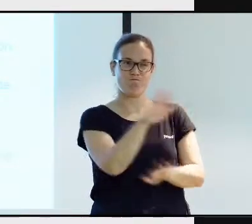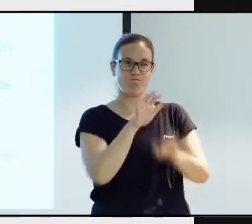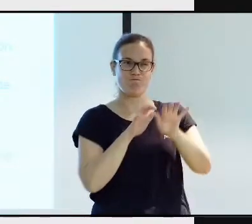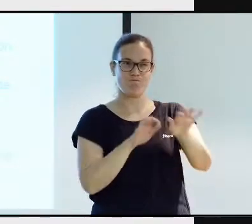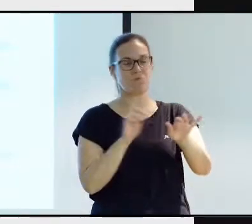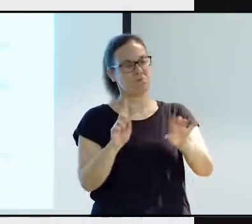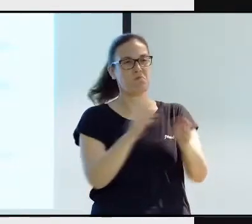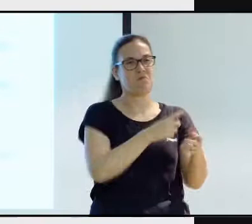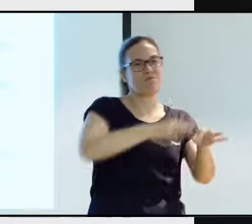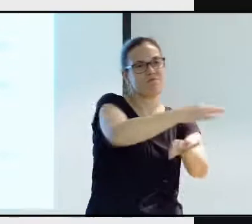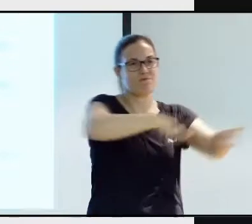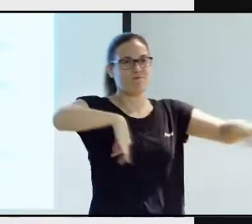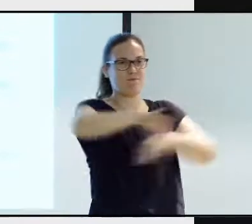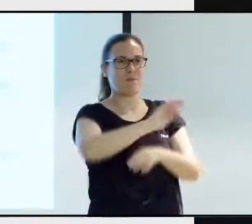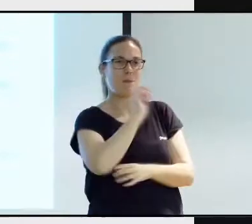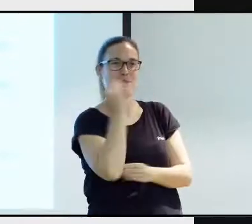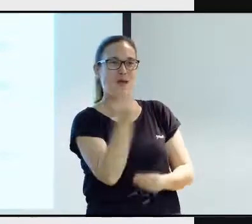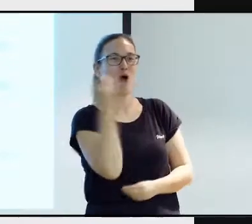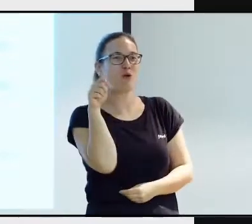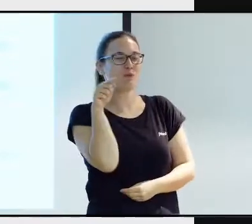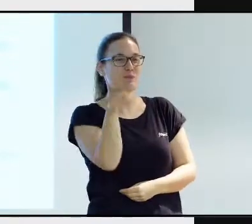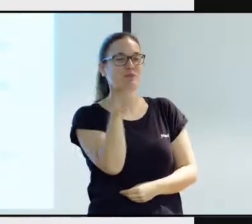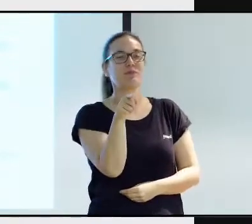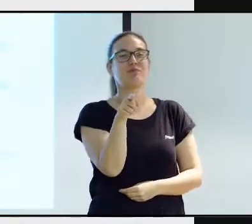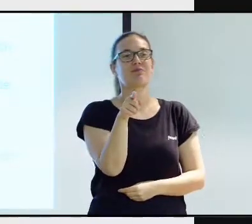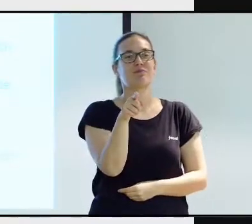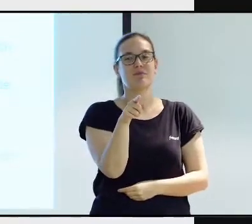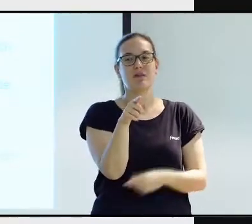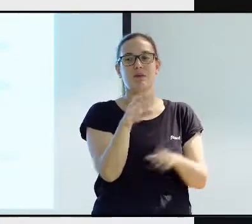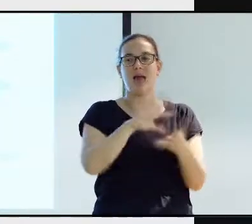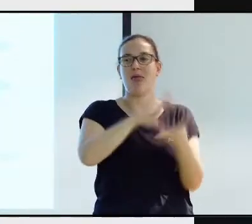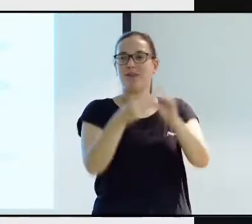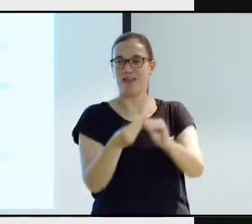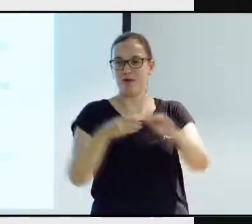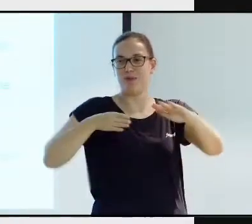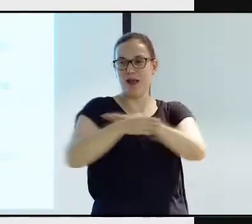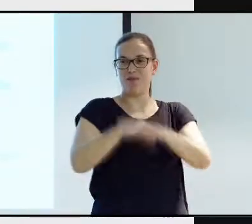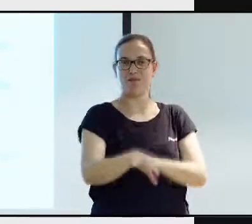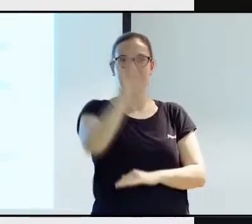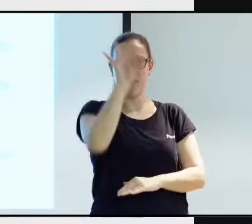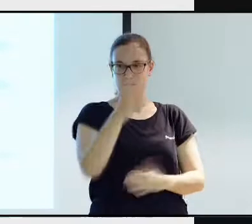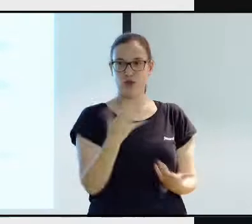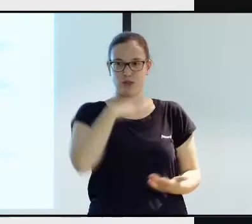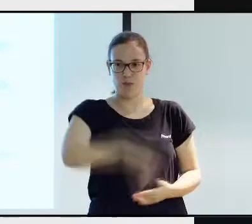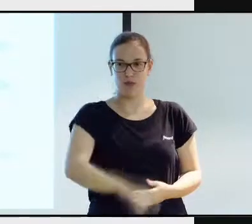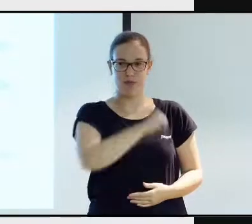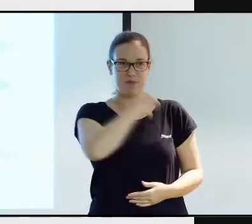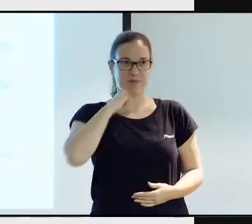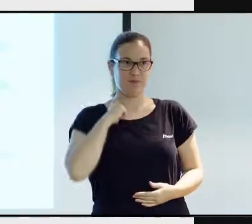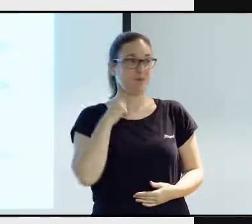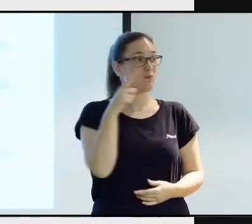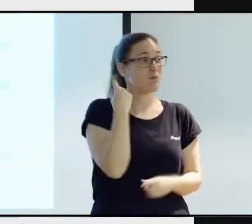somebody then is the first step to other decisions that are being made. And